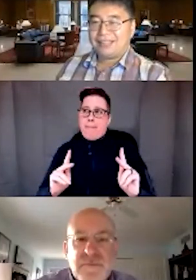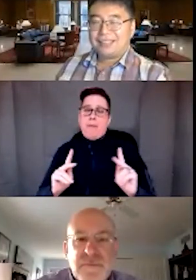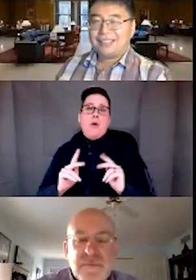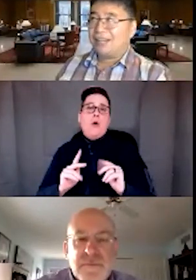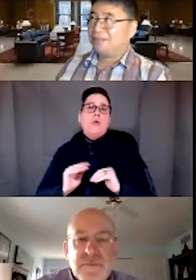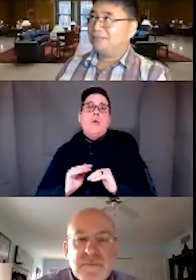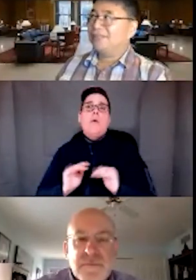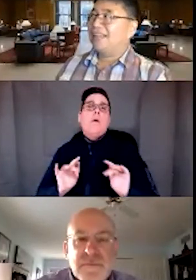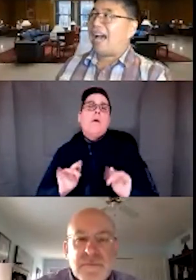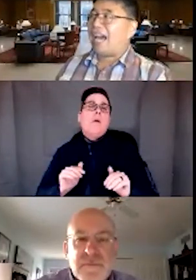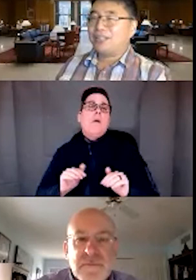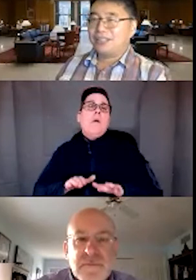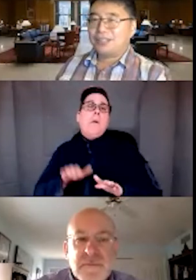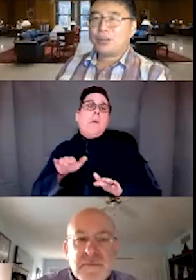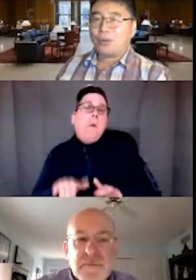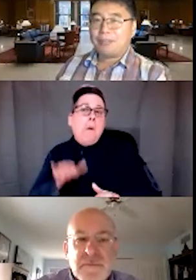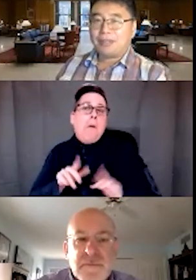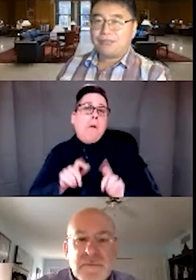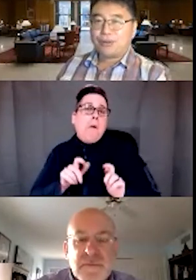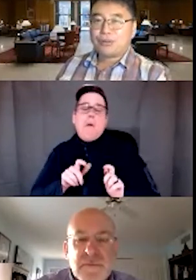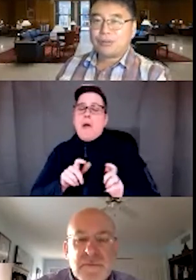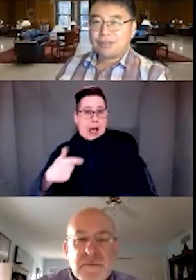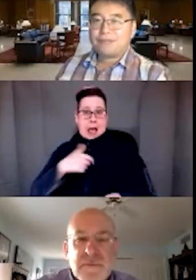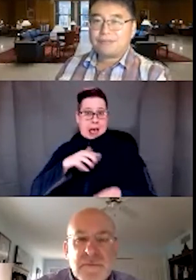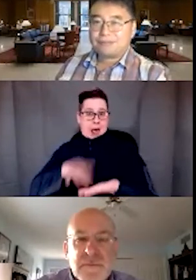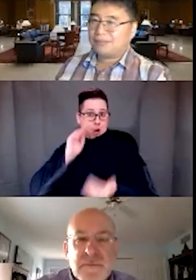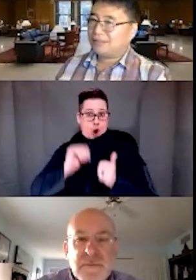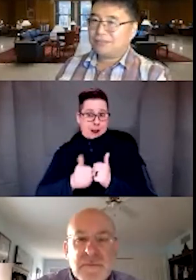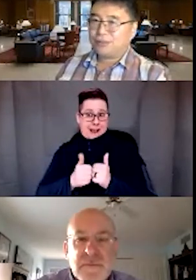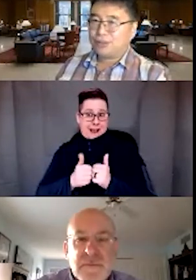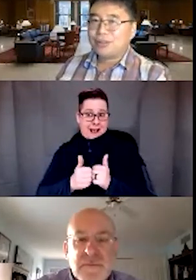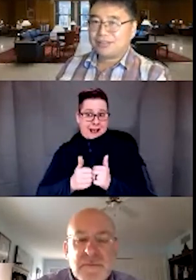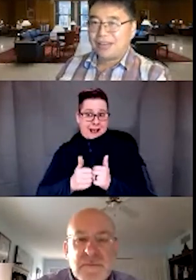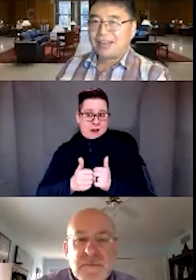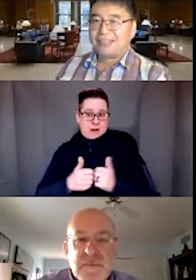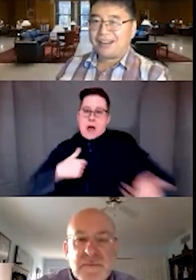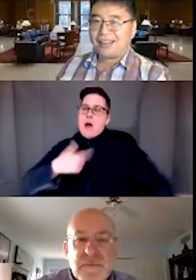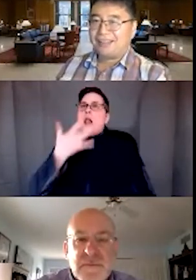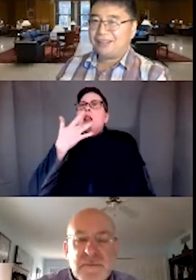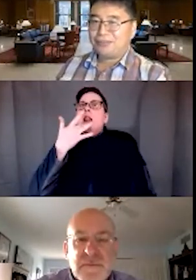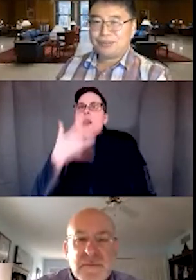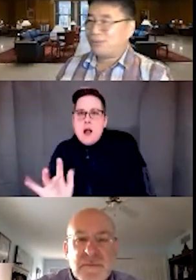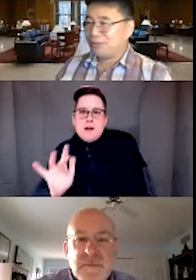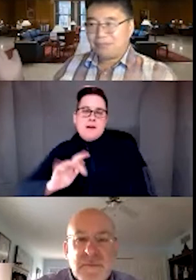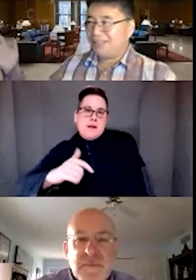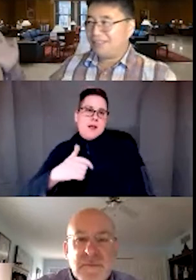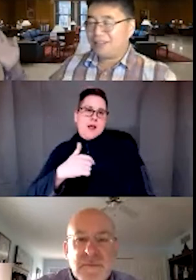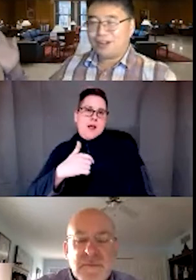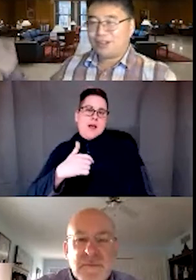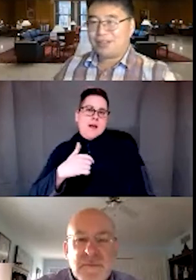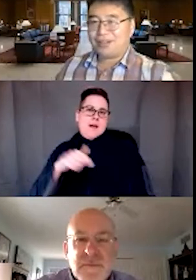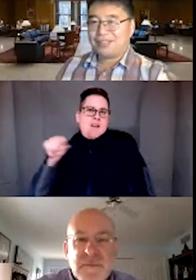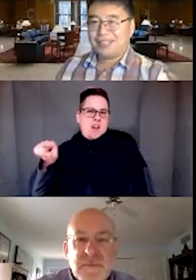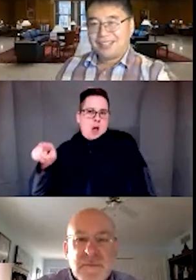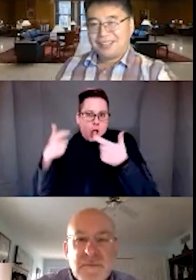at. I learned this only by the virtue of the fortuitous fact that I was recruited by this